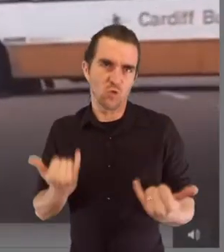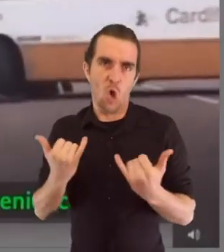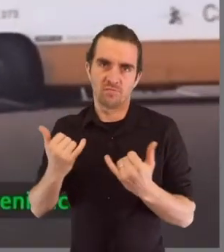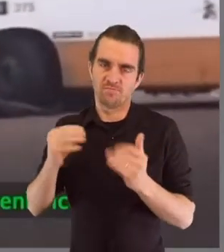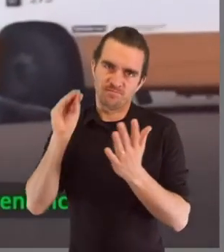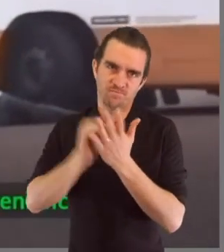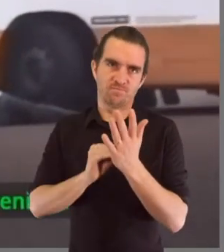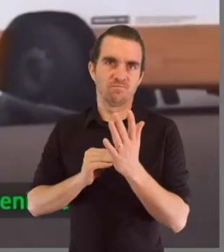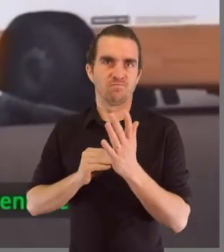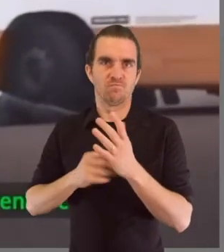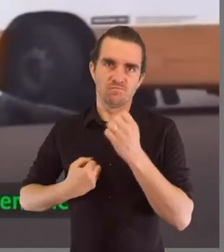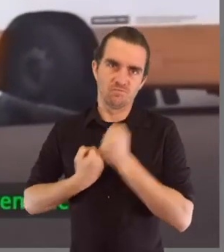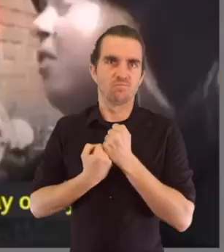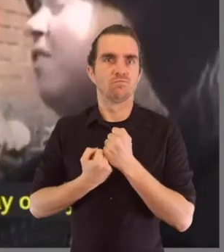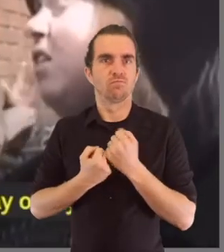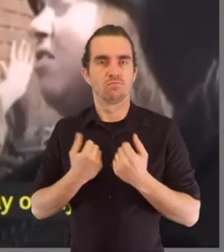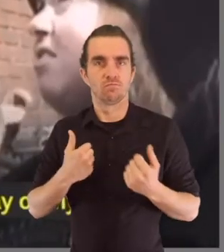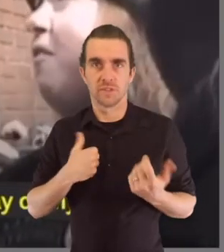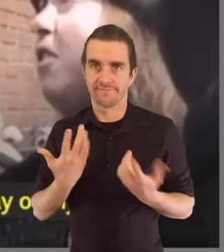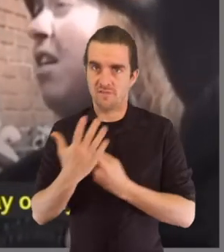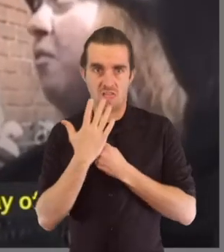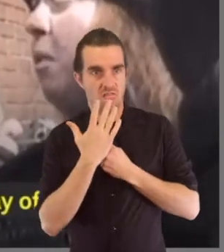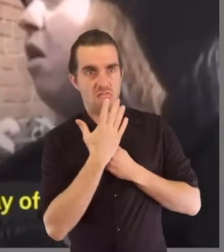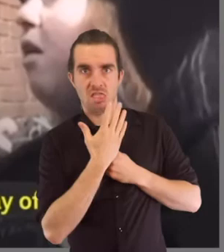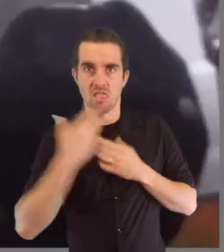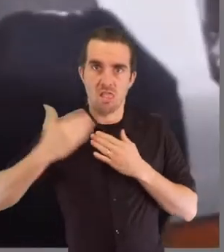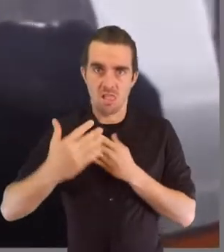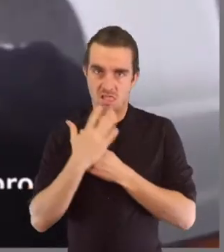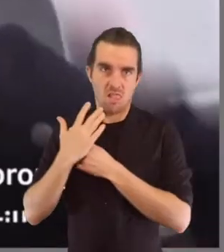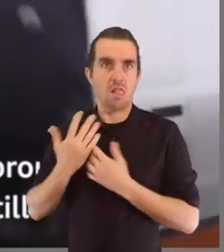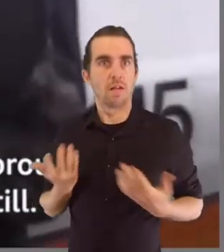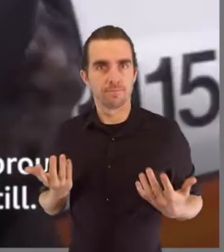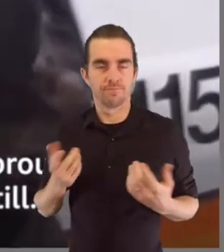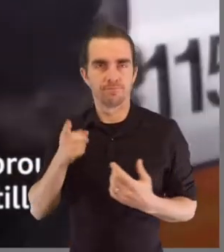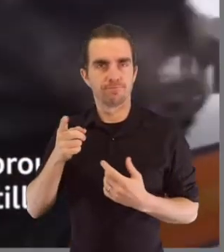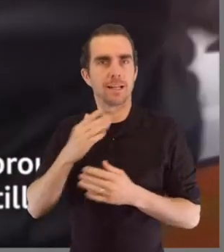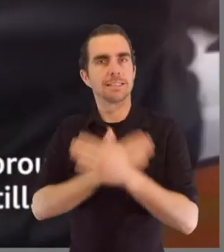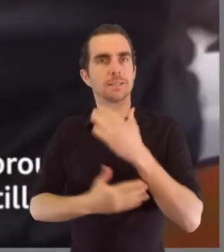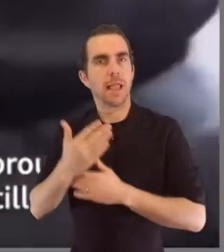Other people are inconvenienced. I'm inconvenienced every day of my because